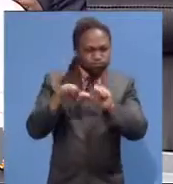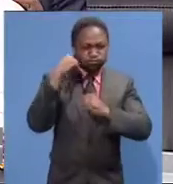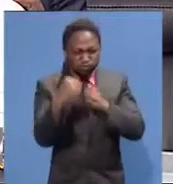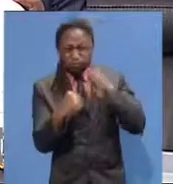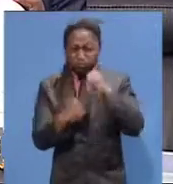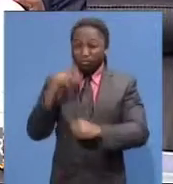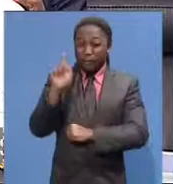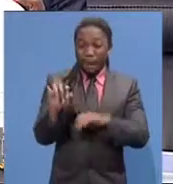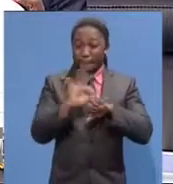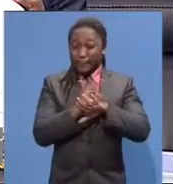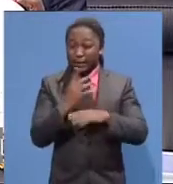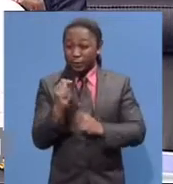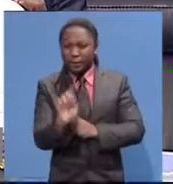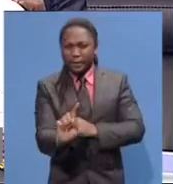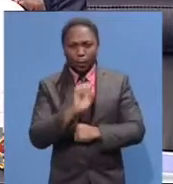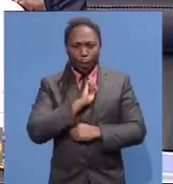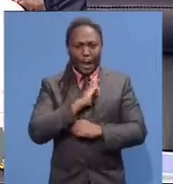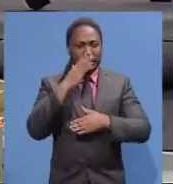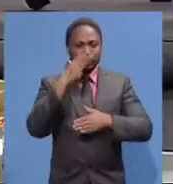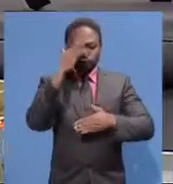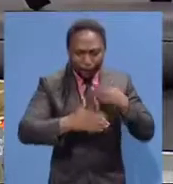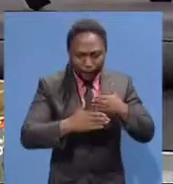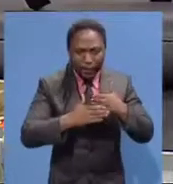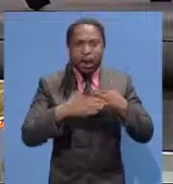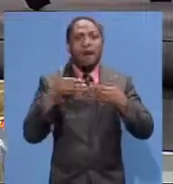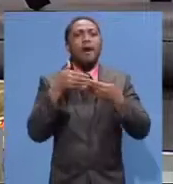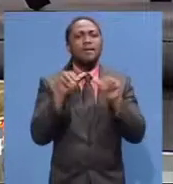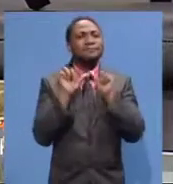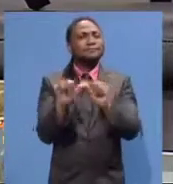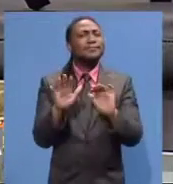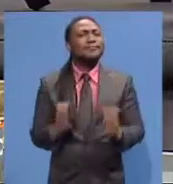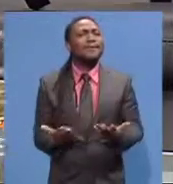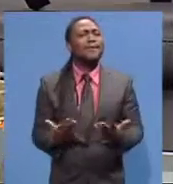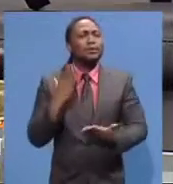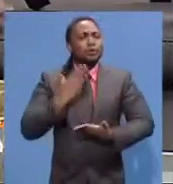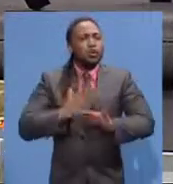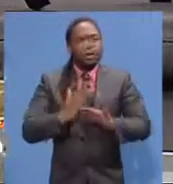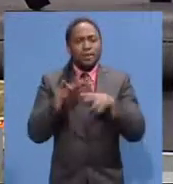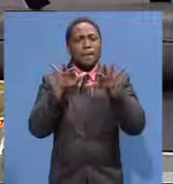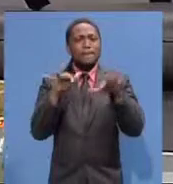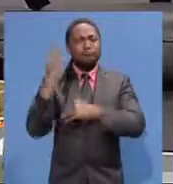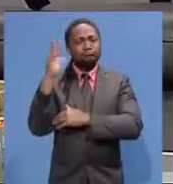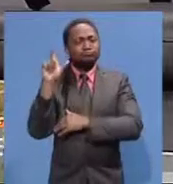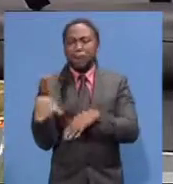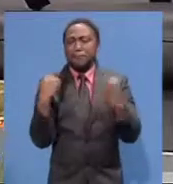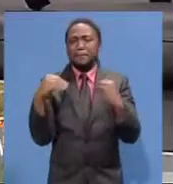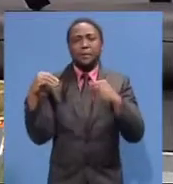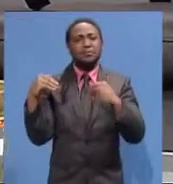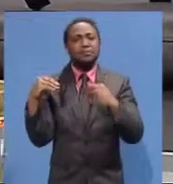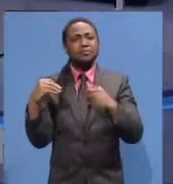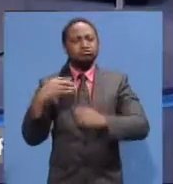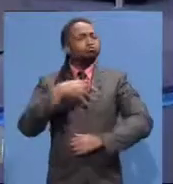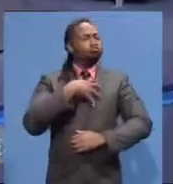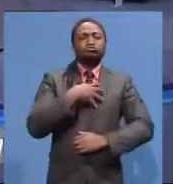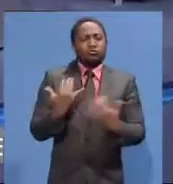Yes. Why were you forced to stop, and how did you then carry on to become the speaker you are, the businessman that you are, the person you are today?